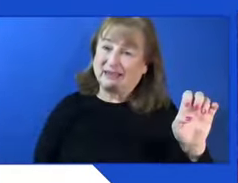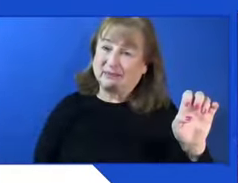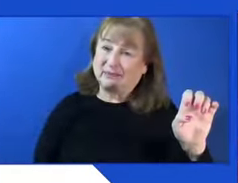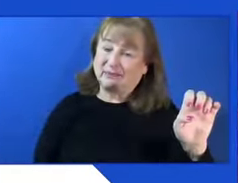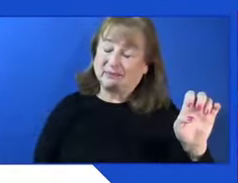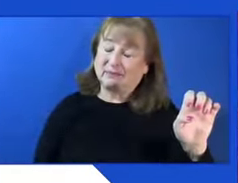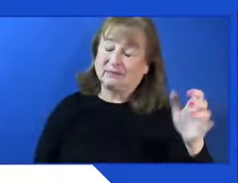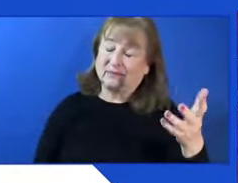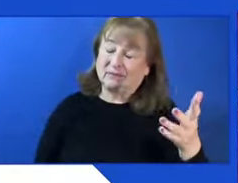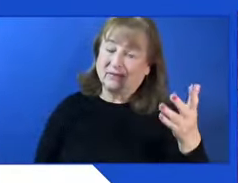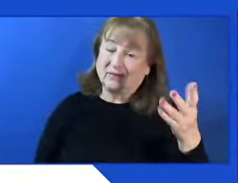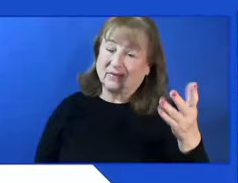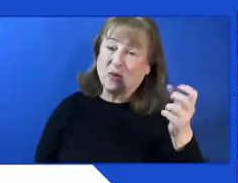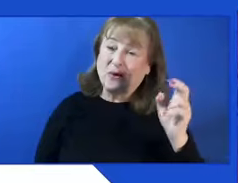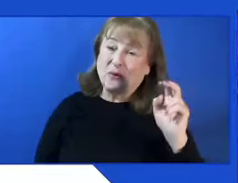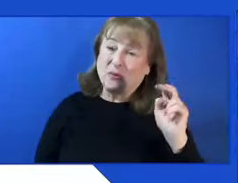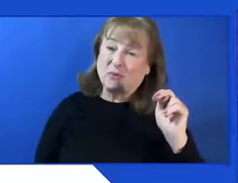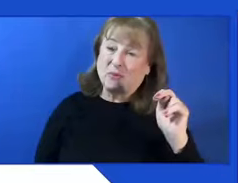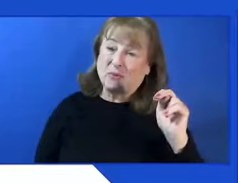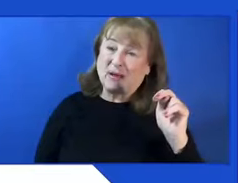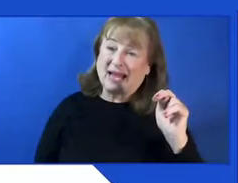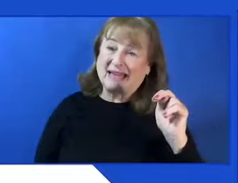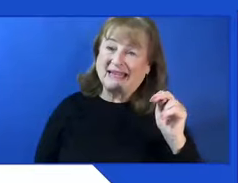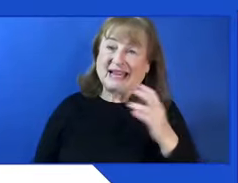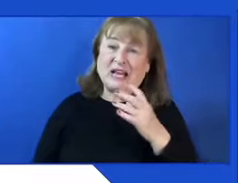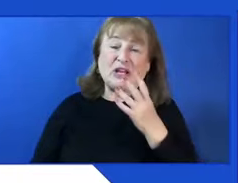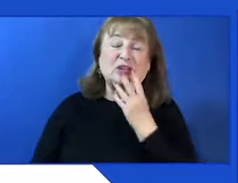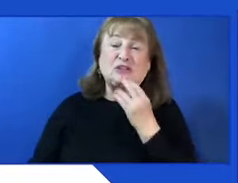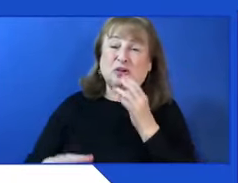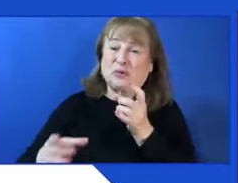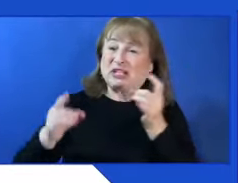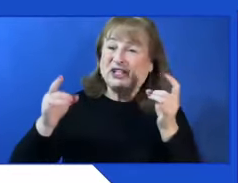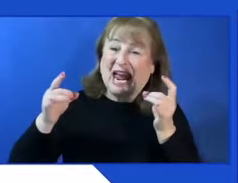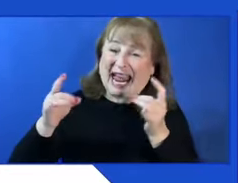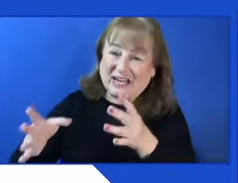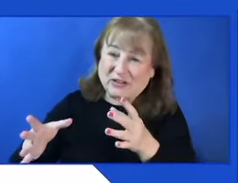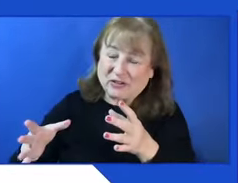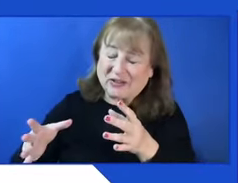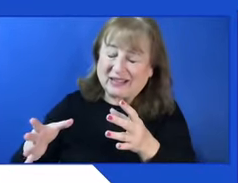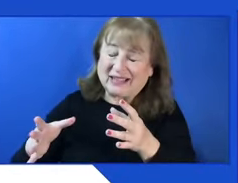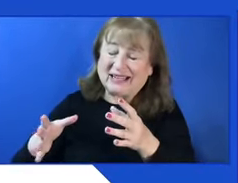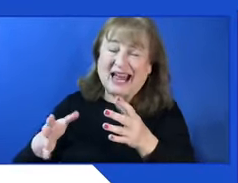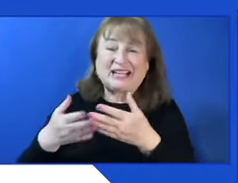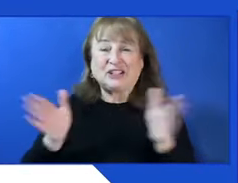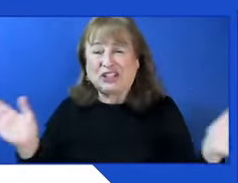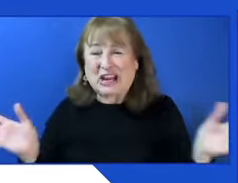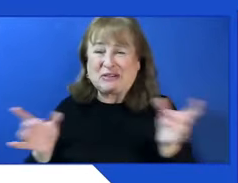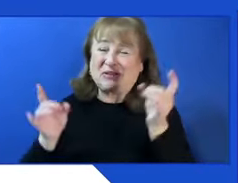an end to anti-Semitism and hate everywhere.